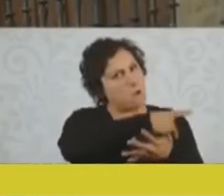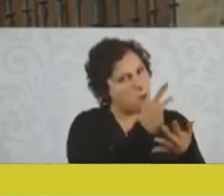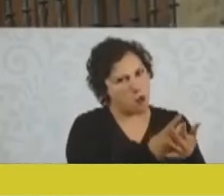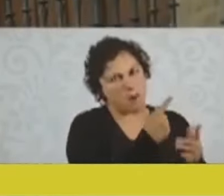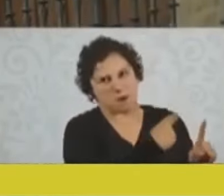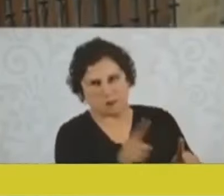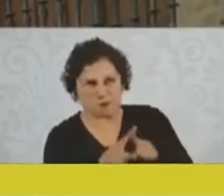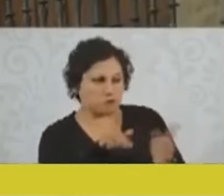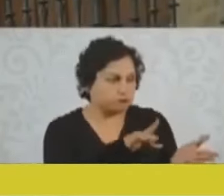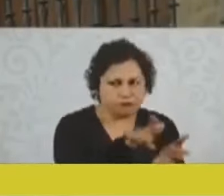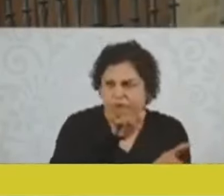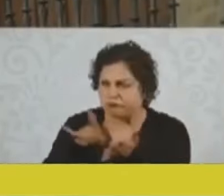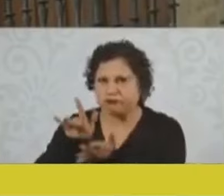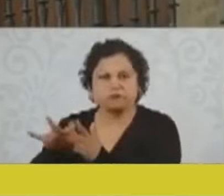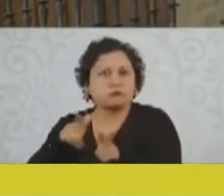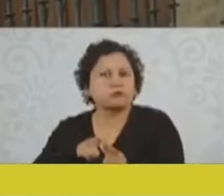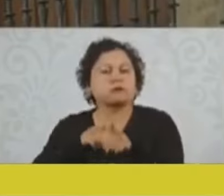also,